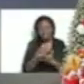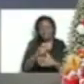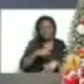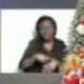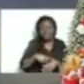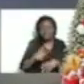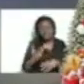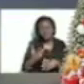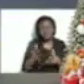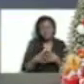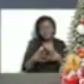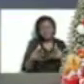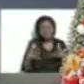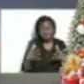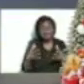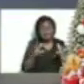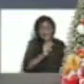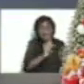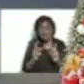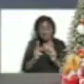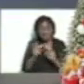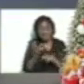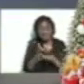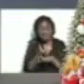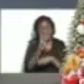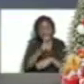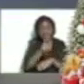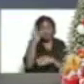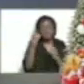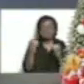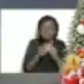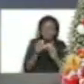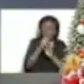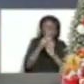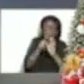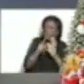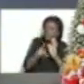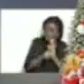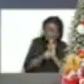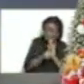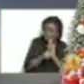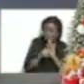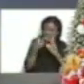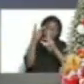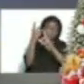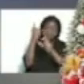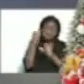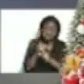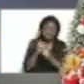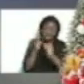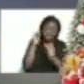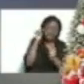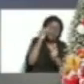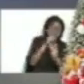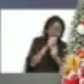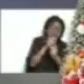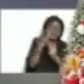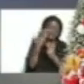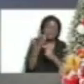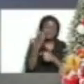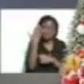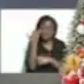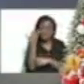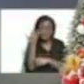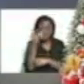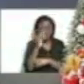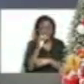pretty ambitious, begging the need then for more policy measures to achieve its target. And here's why. According to the